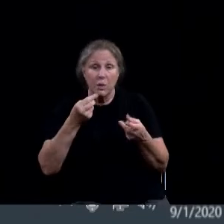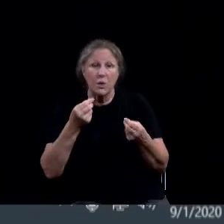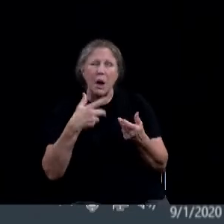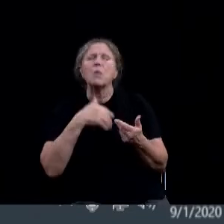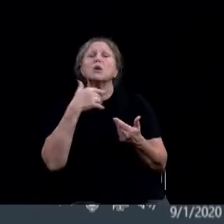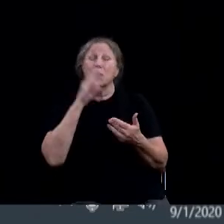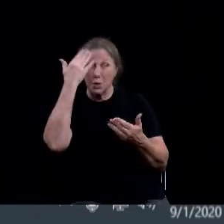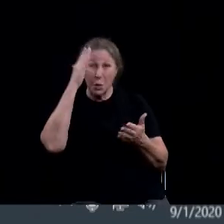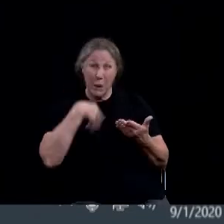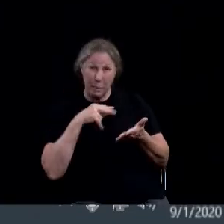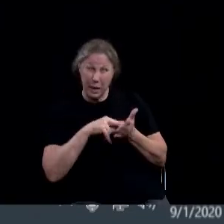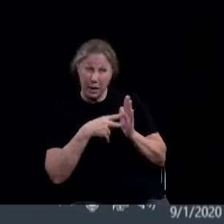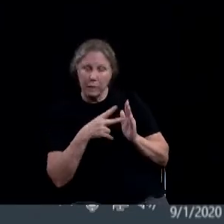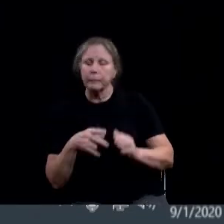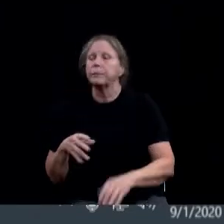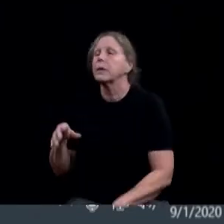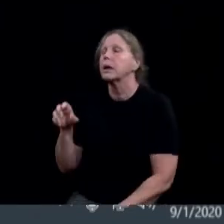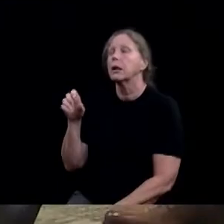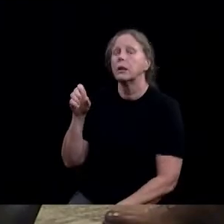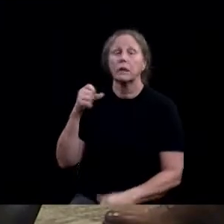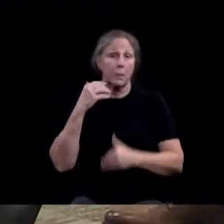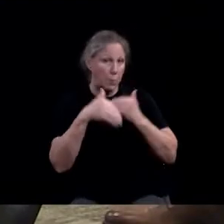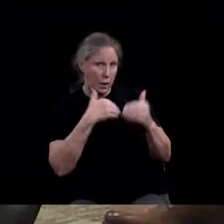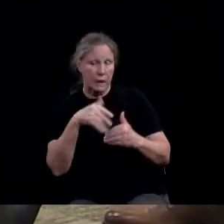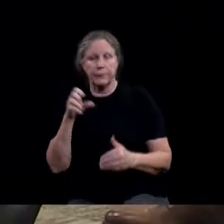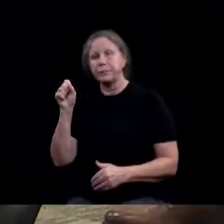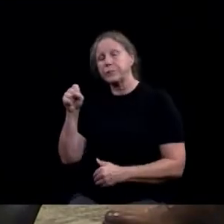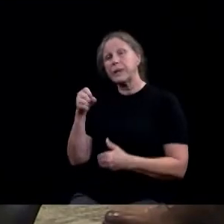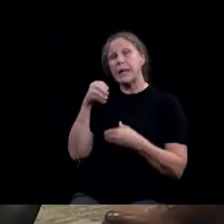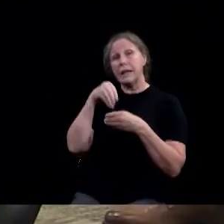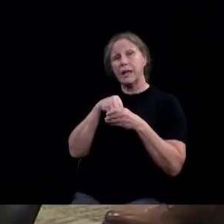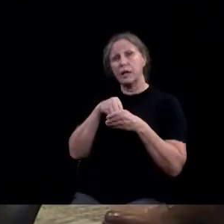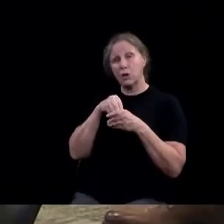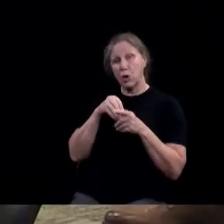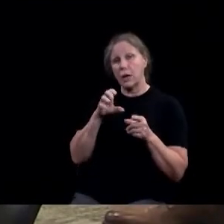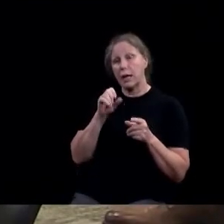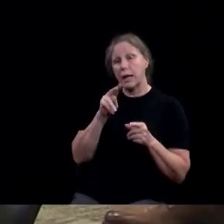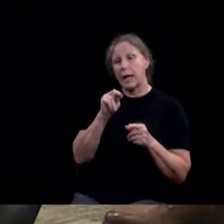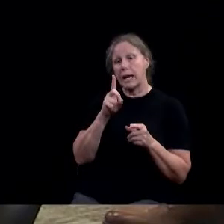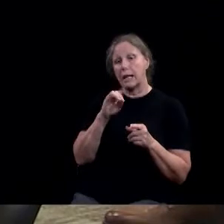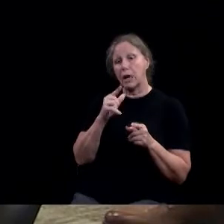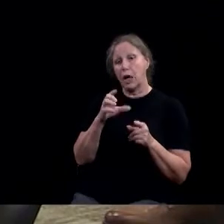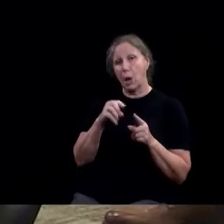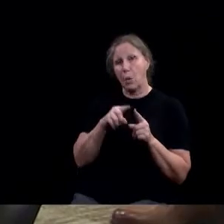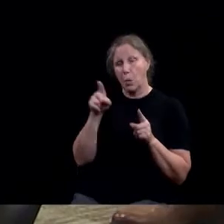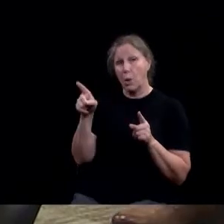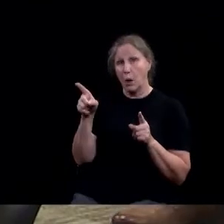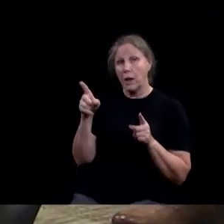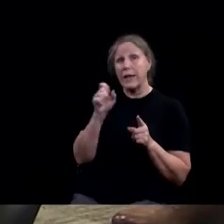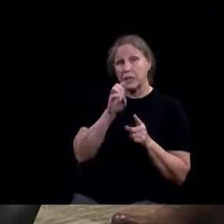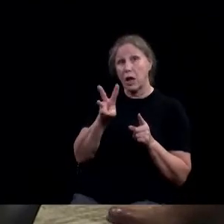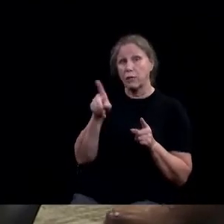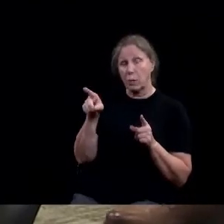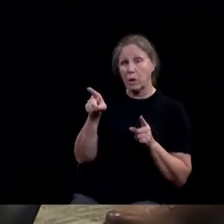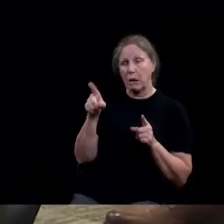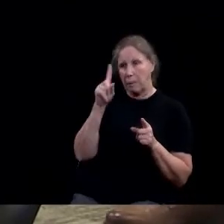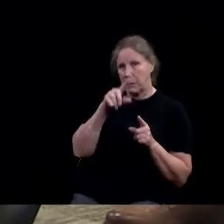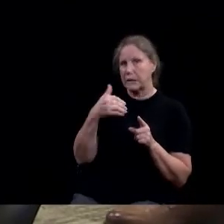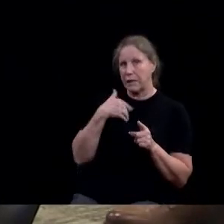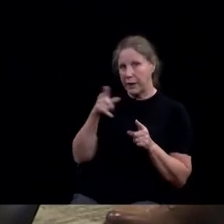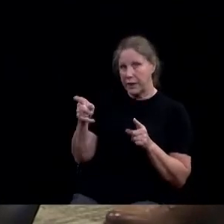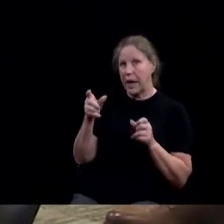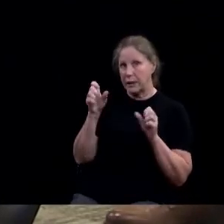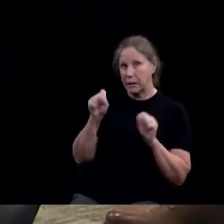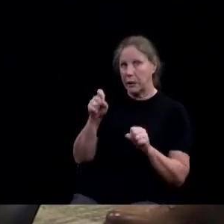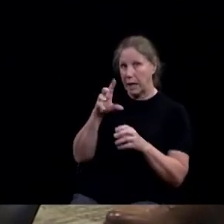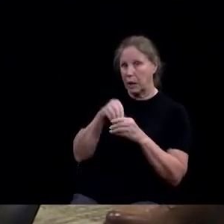the internal system, EnerGov, Tyler Technologies EnerGov software, I believe has a lot of that capability. So this is more of like a